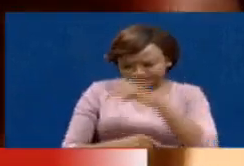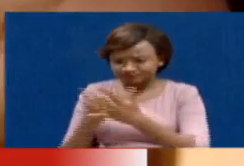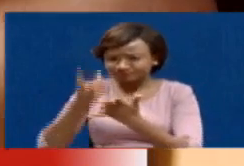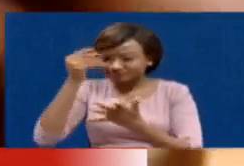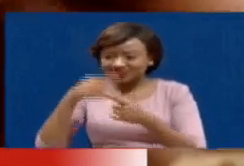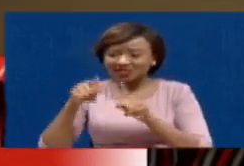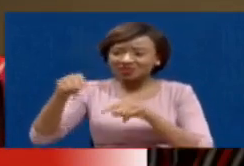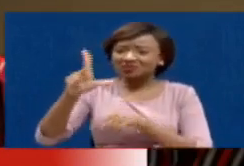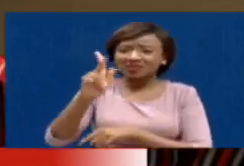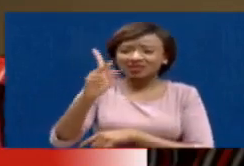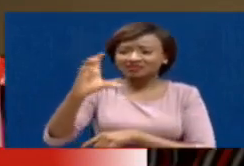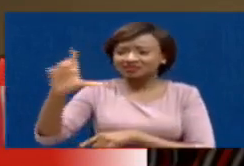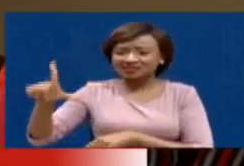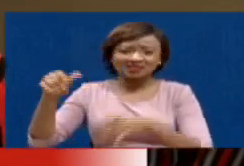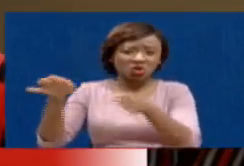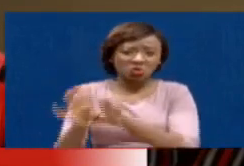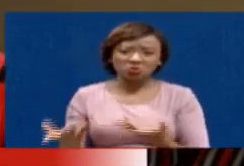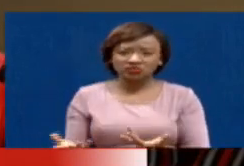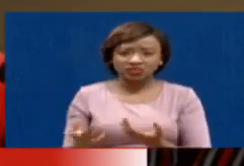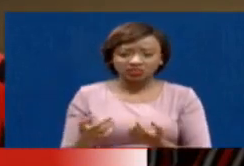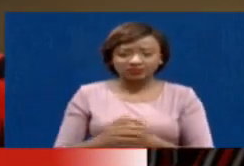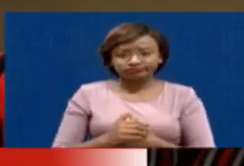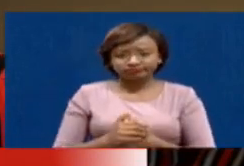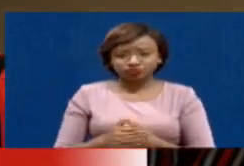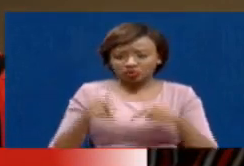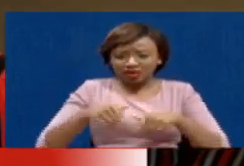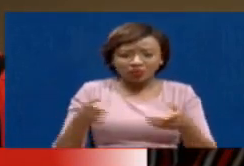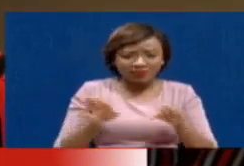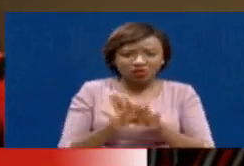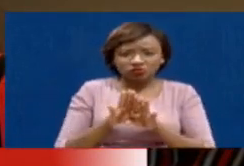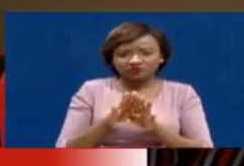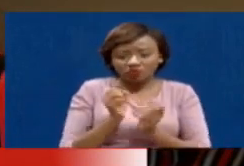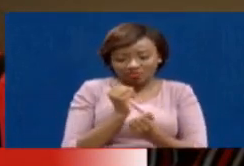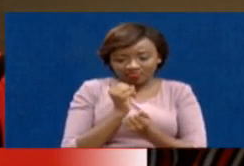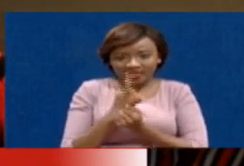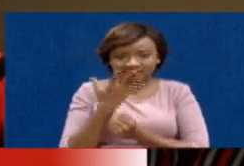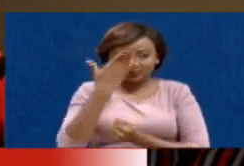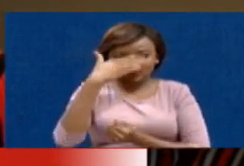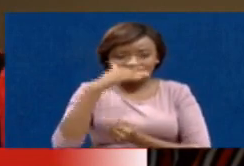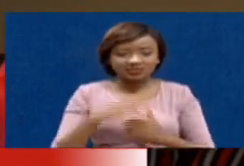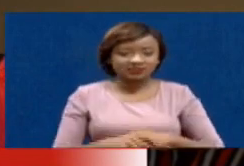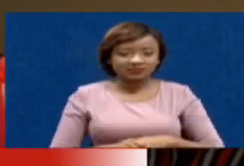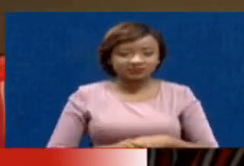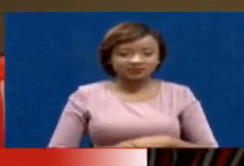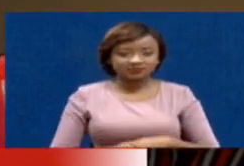now. So we've been on lockdown for the past 13 days. It's been hell, to say the least,